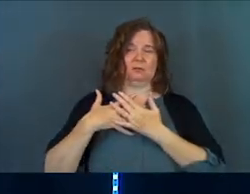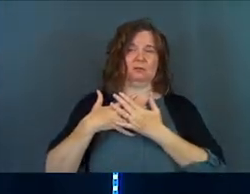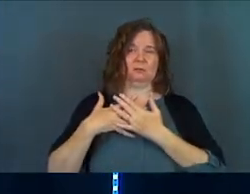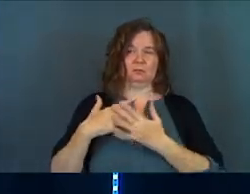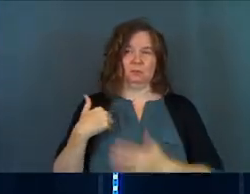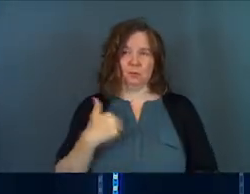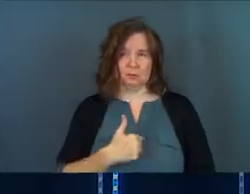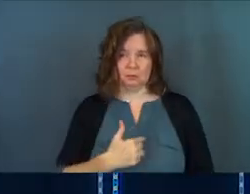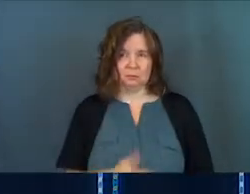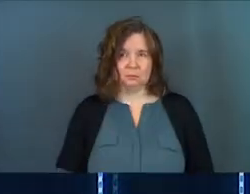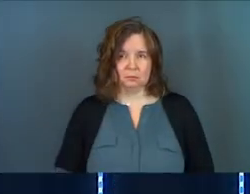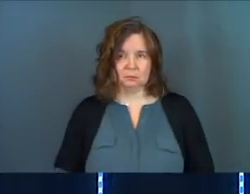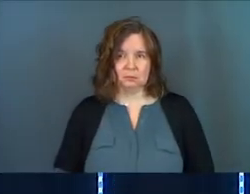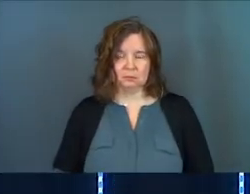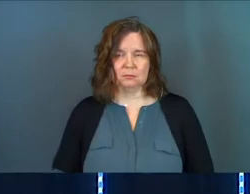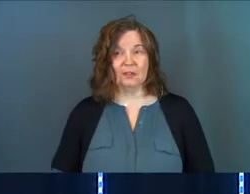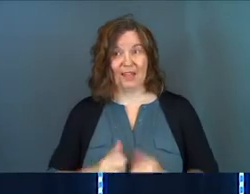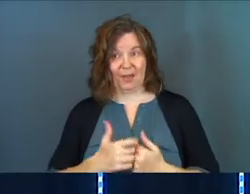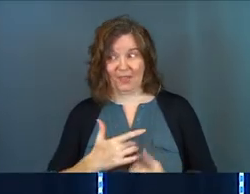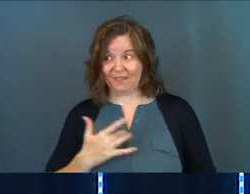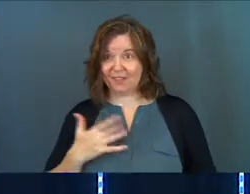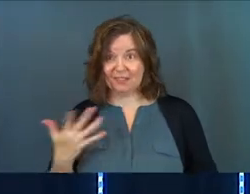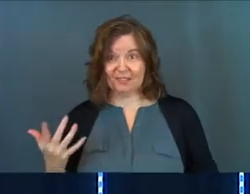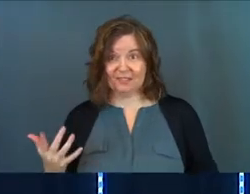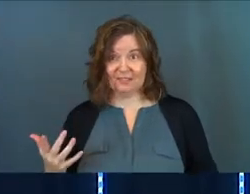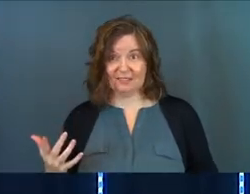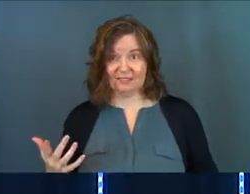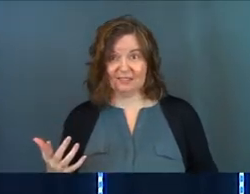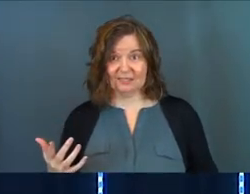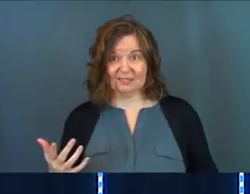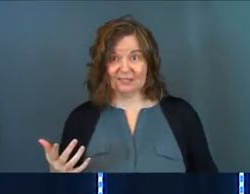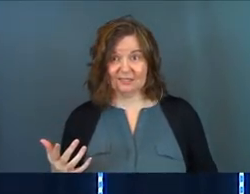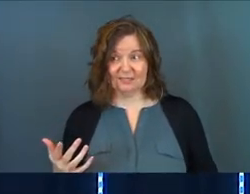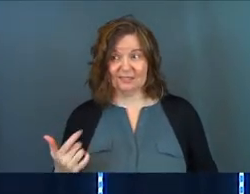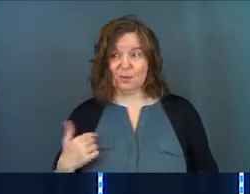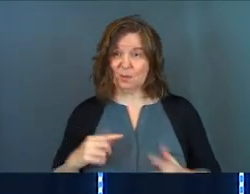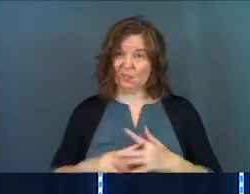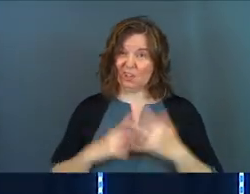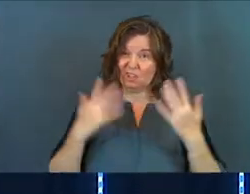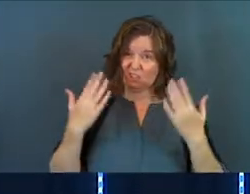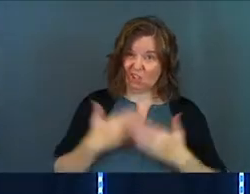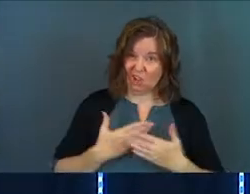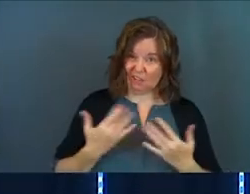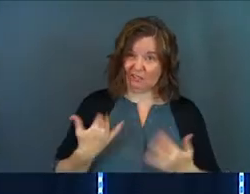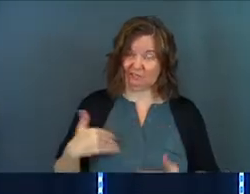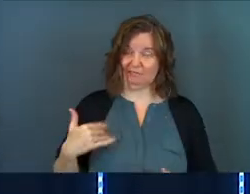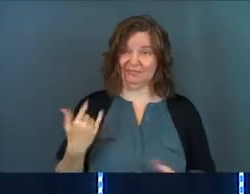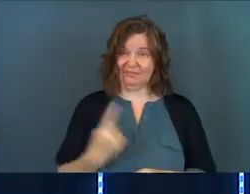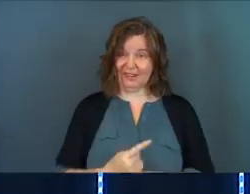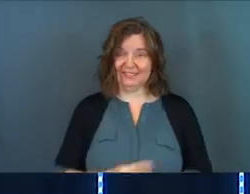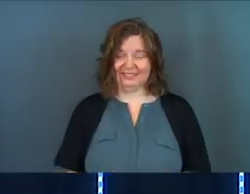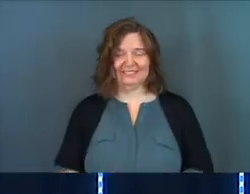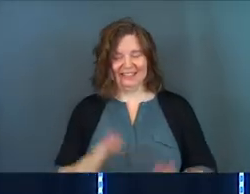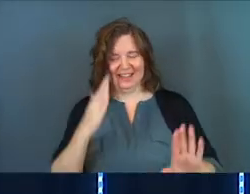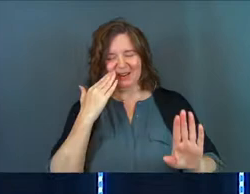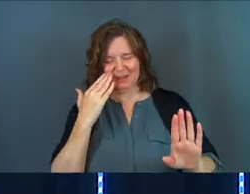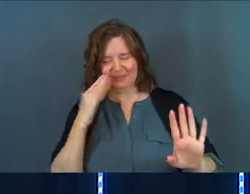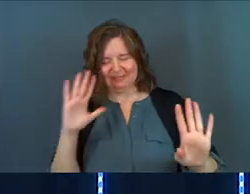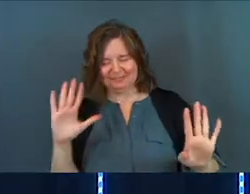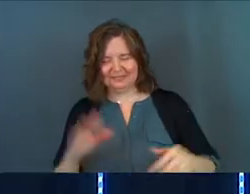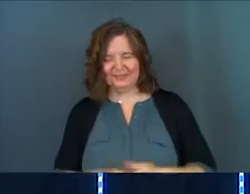us. So how's that feel? We're starting kind of dark, right? I